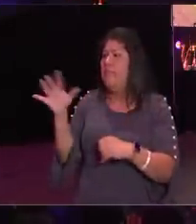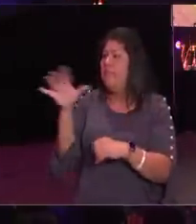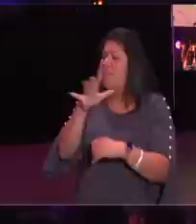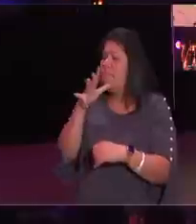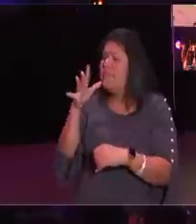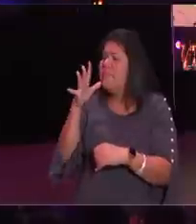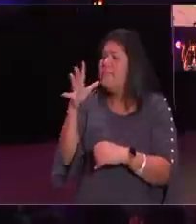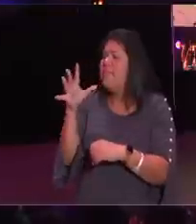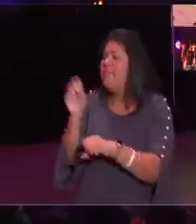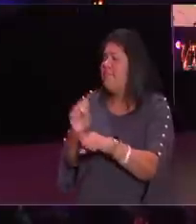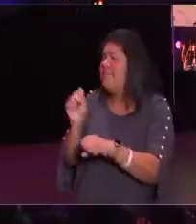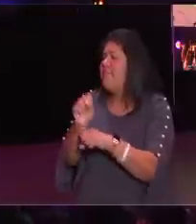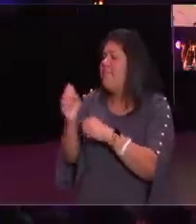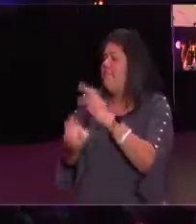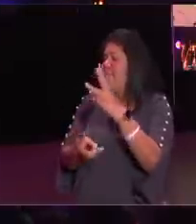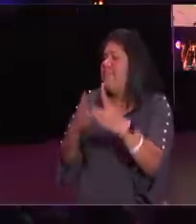field?